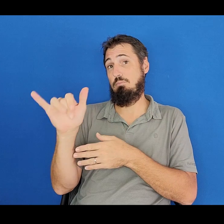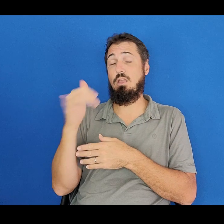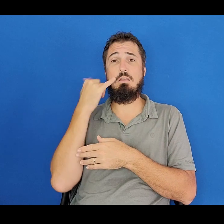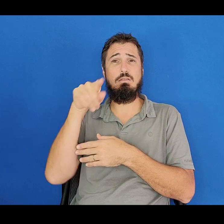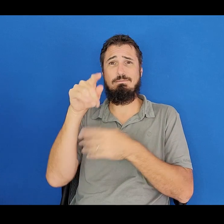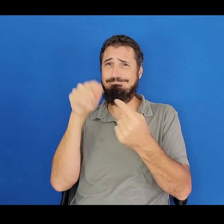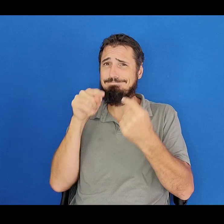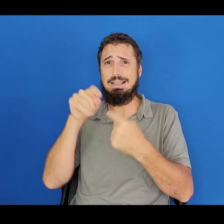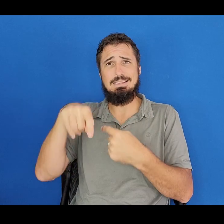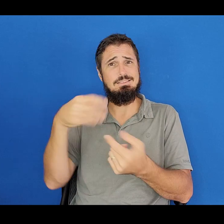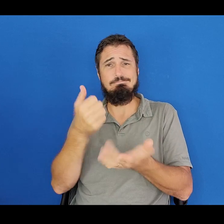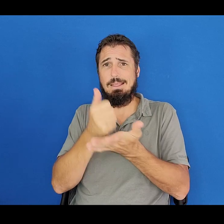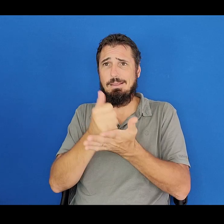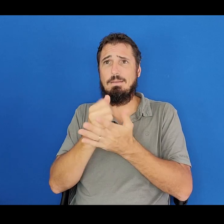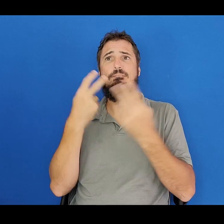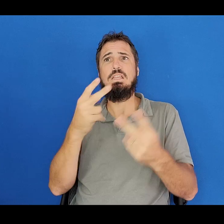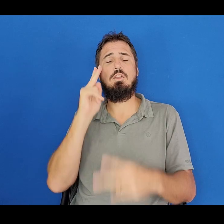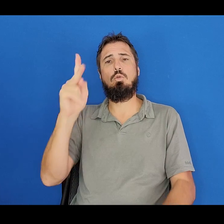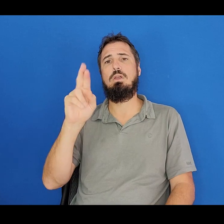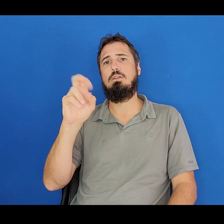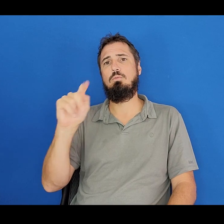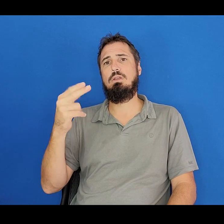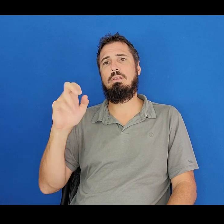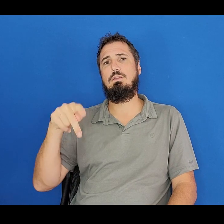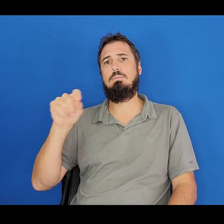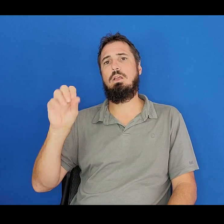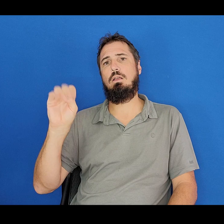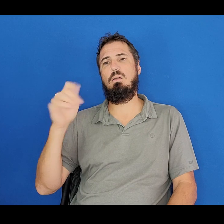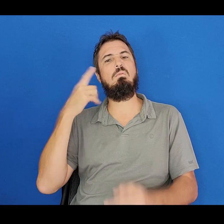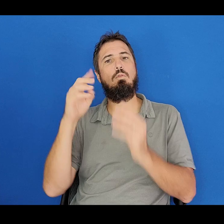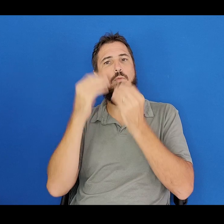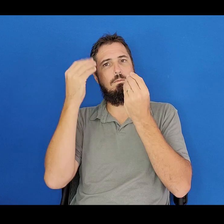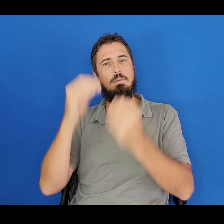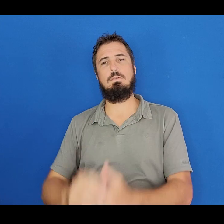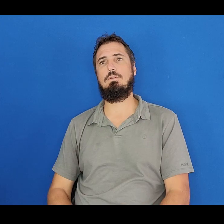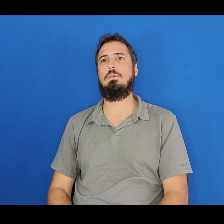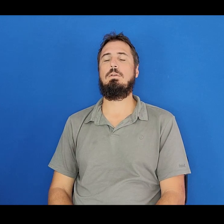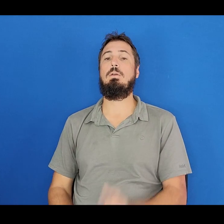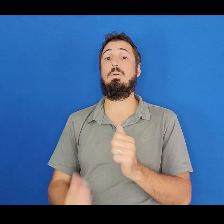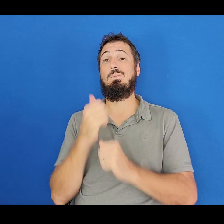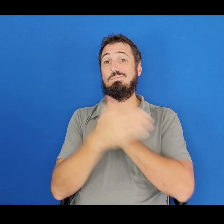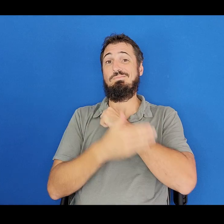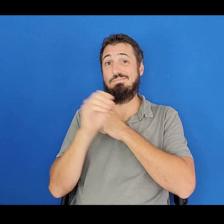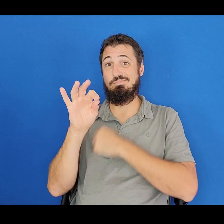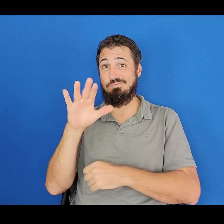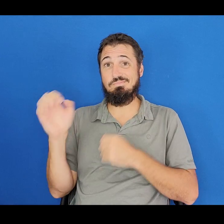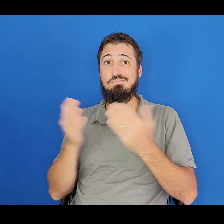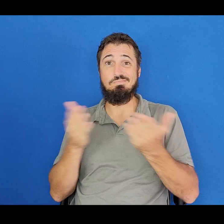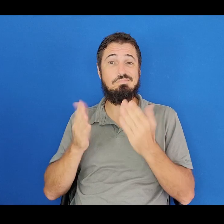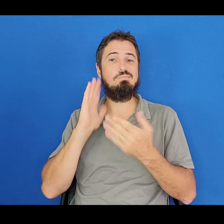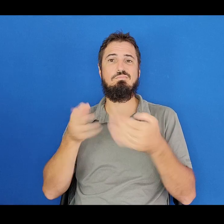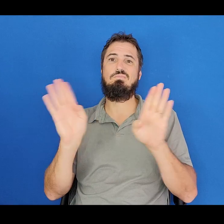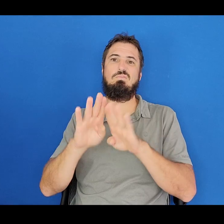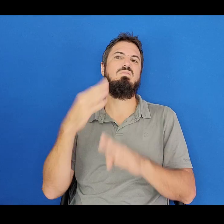need, please visit kauaiRentHelp.com for more information. Most county offices and services